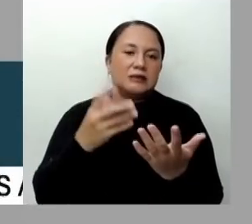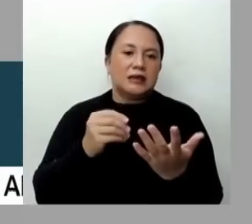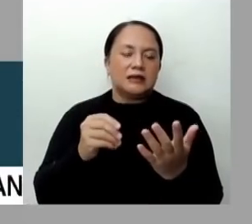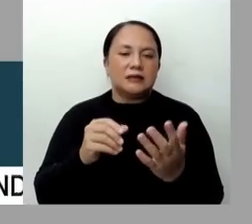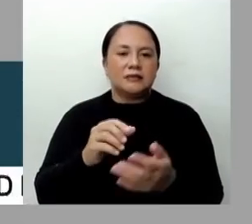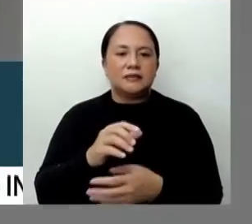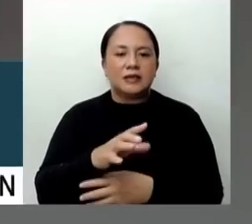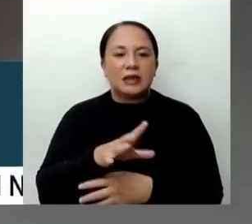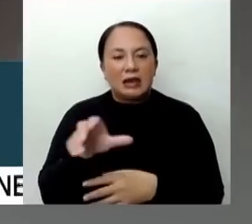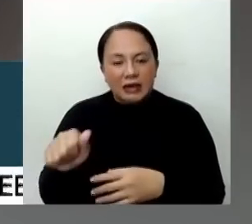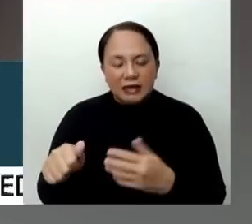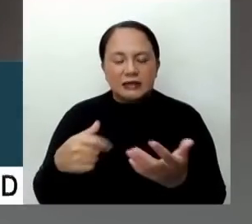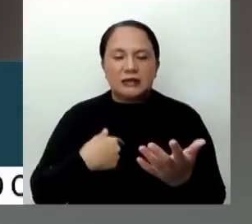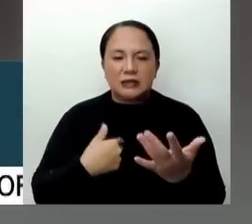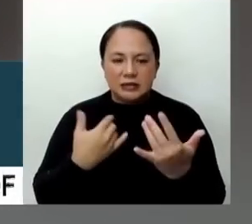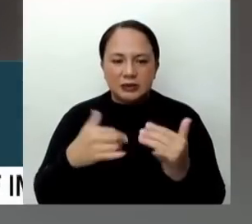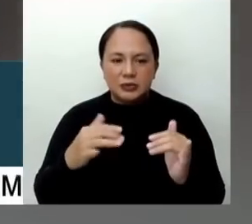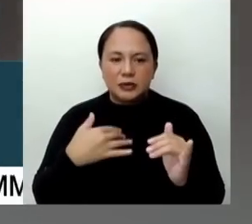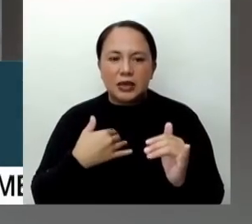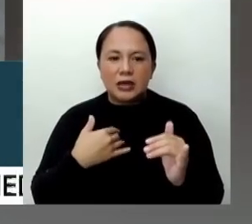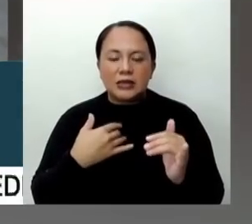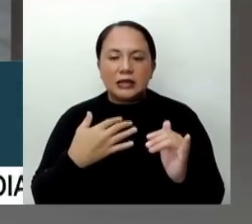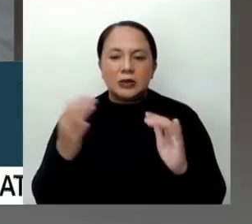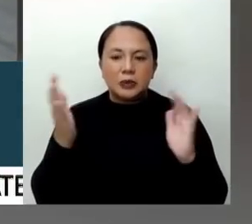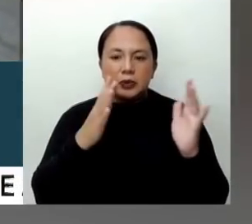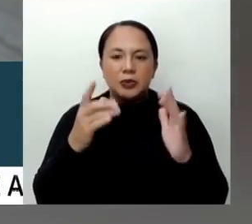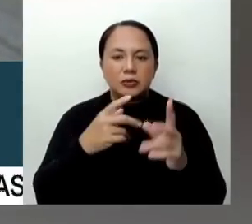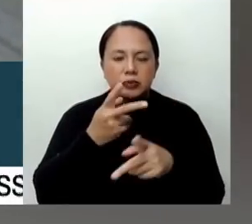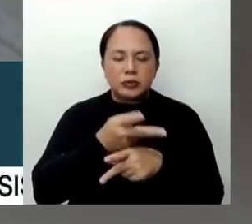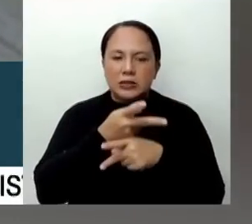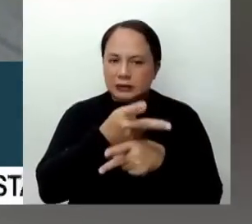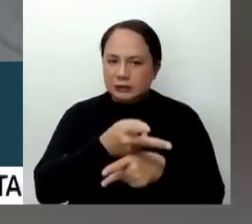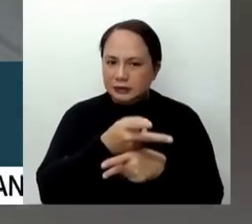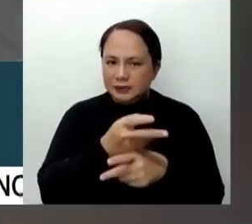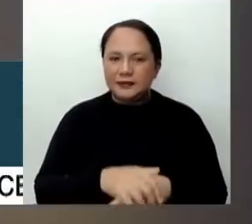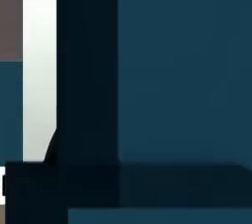reminds those in the storm's path to remain cautious.